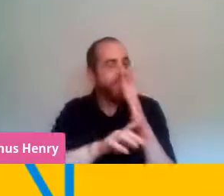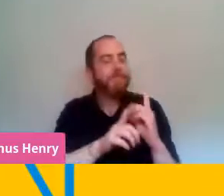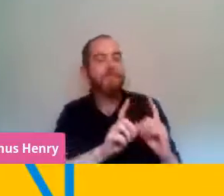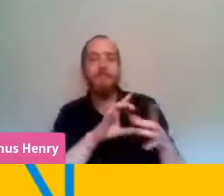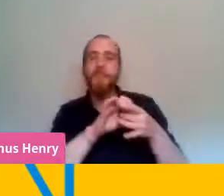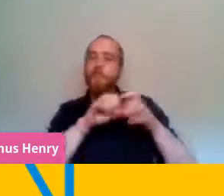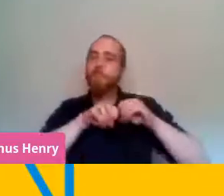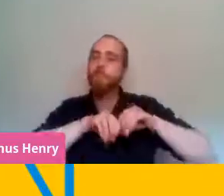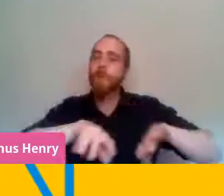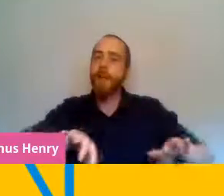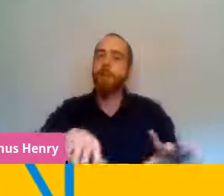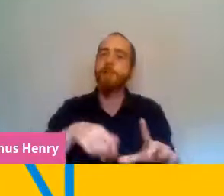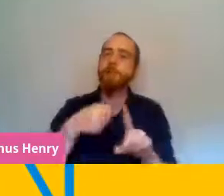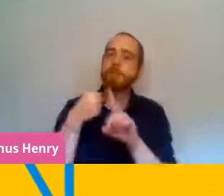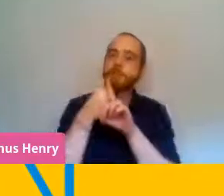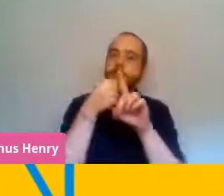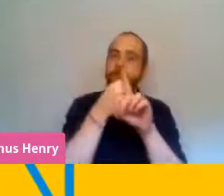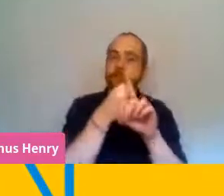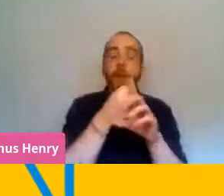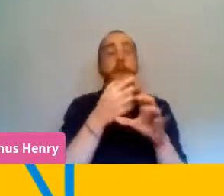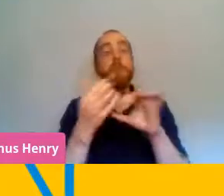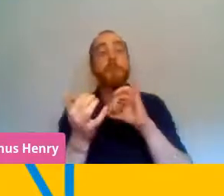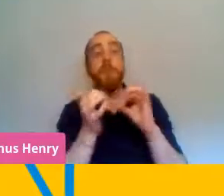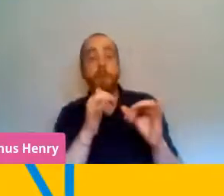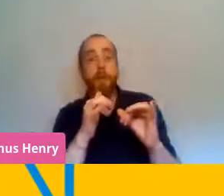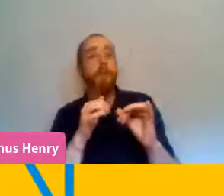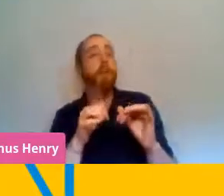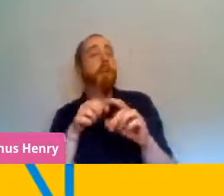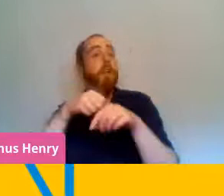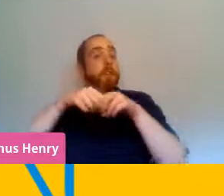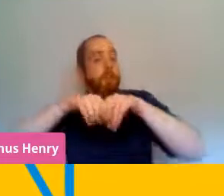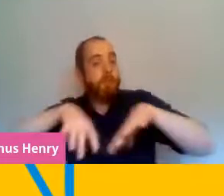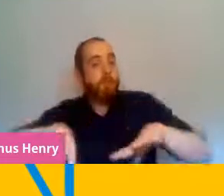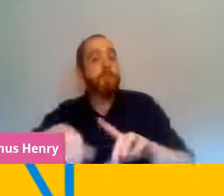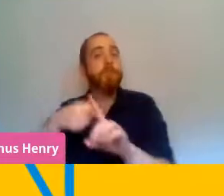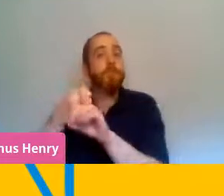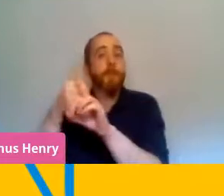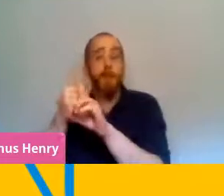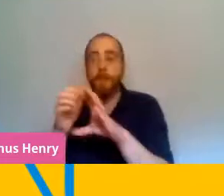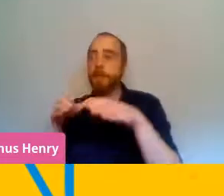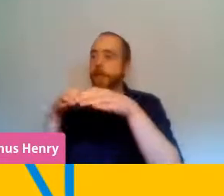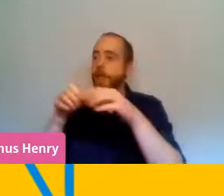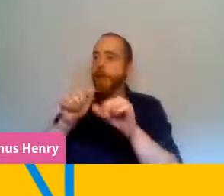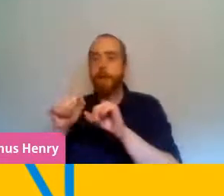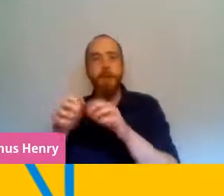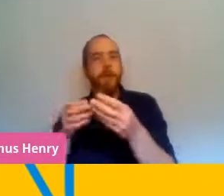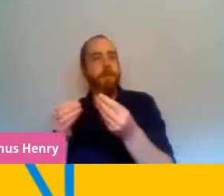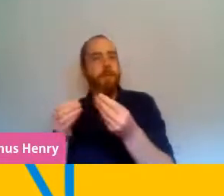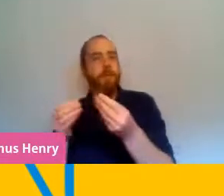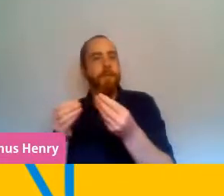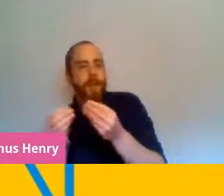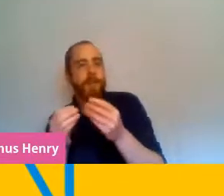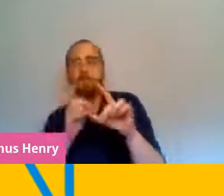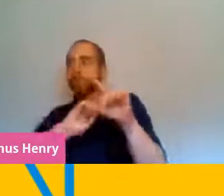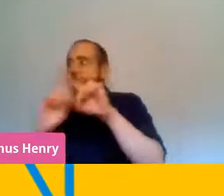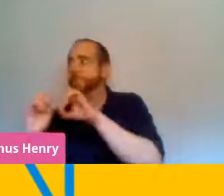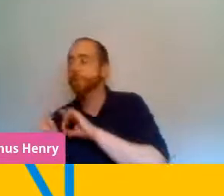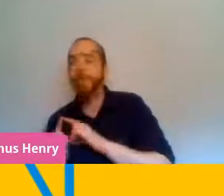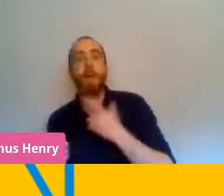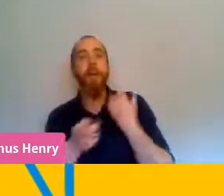grassroots movements are doing. And sometimes there are things that people in grassroots doing have the agility and the ability to do stuff